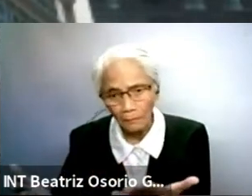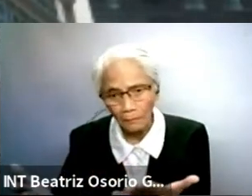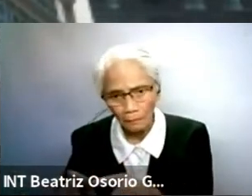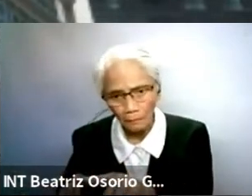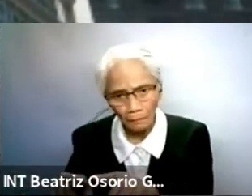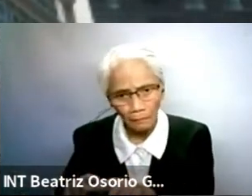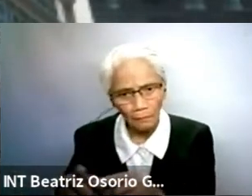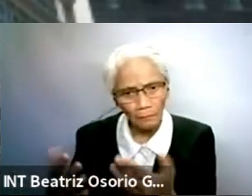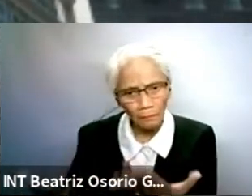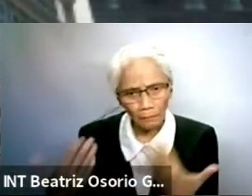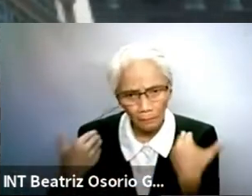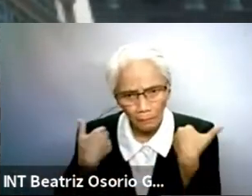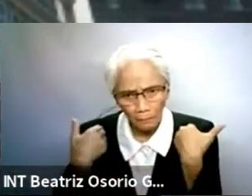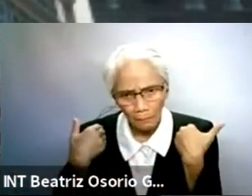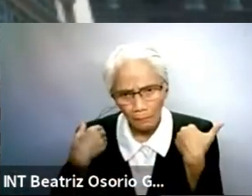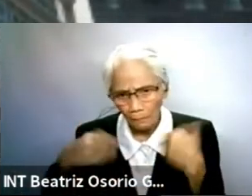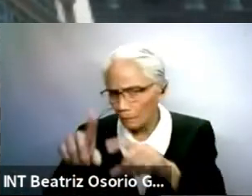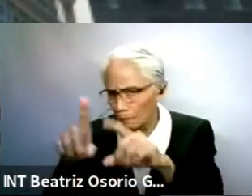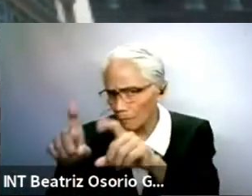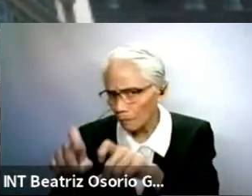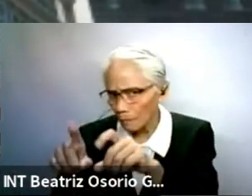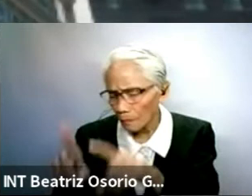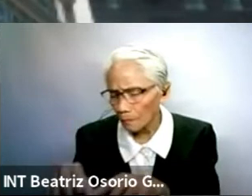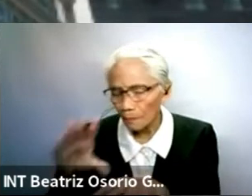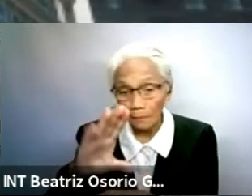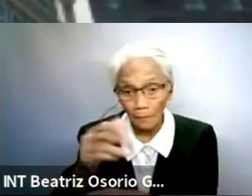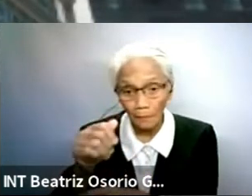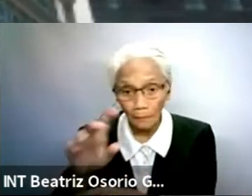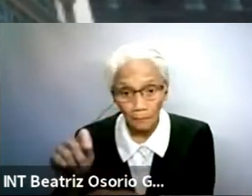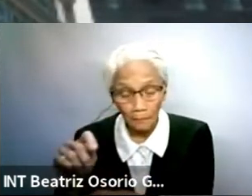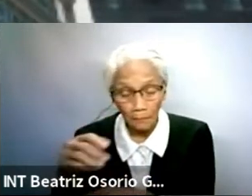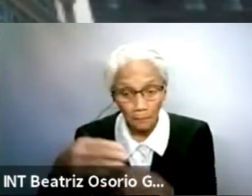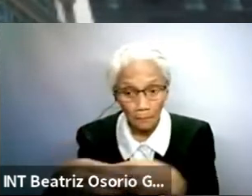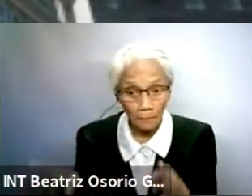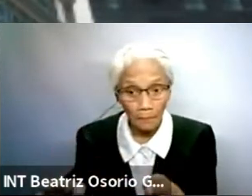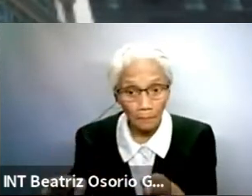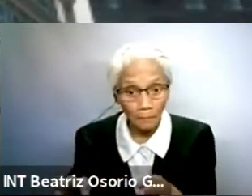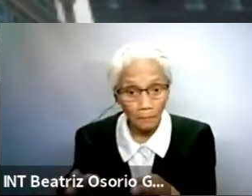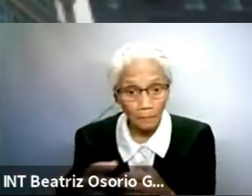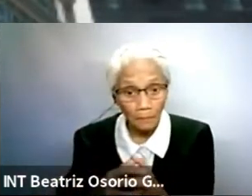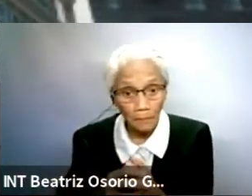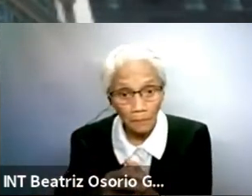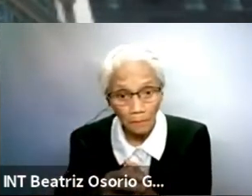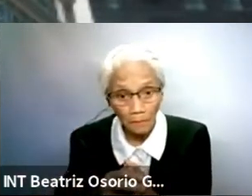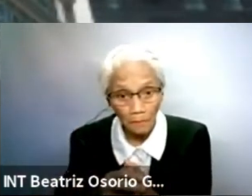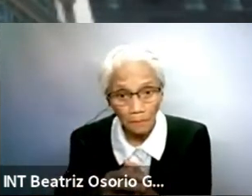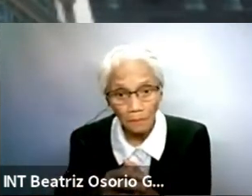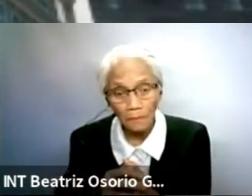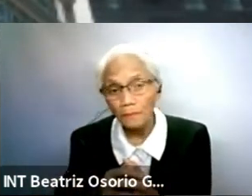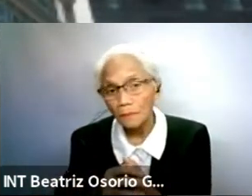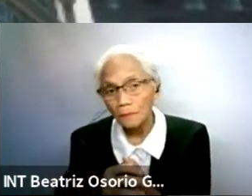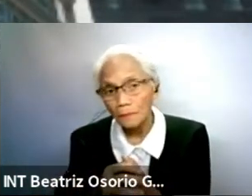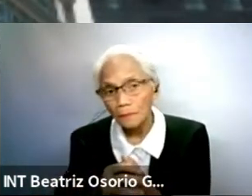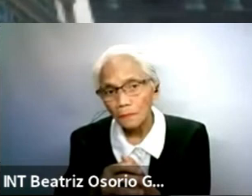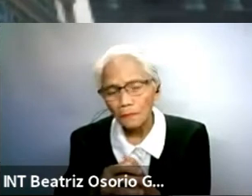a question from Madam Yuyum, right, in the chat box, if I can now, Madam Moderator. I